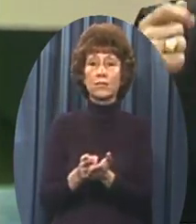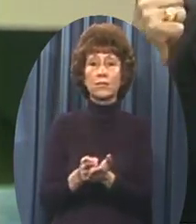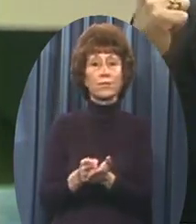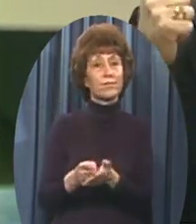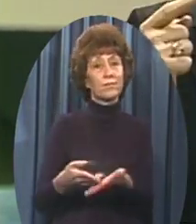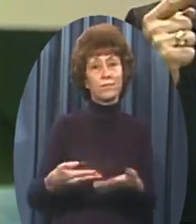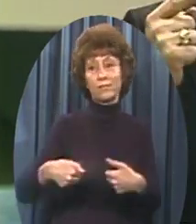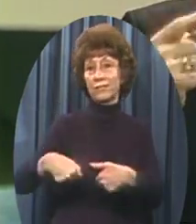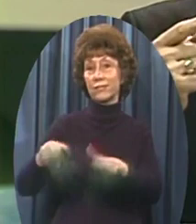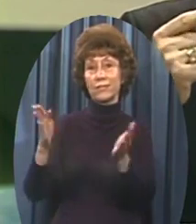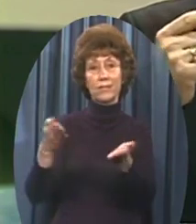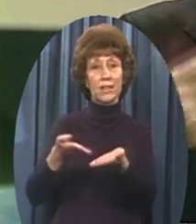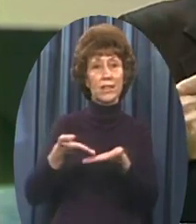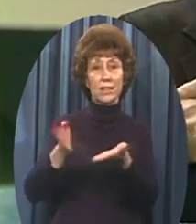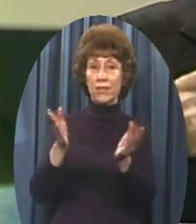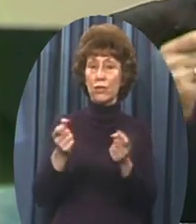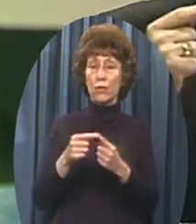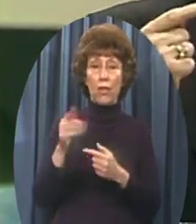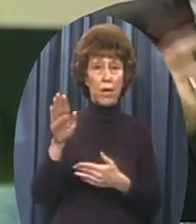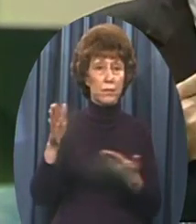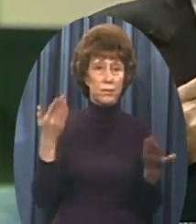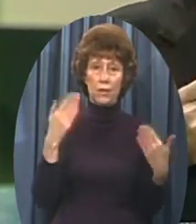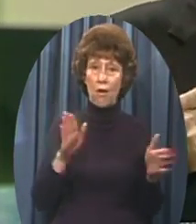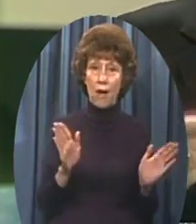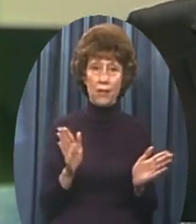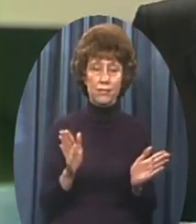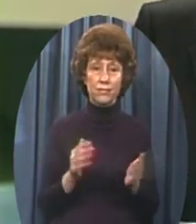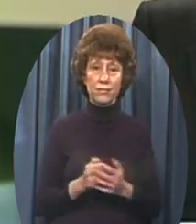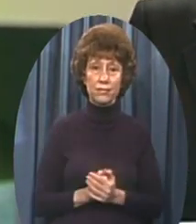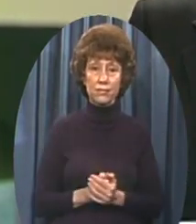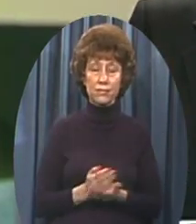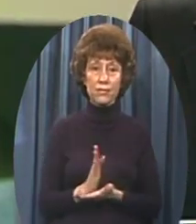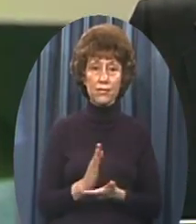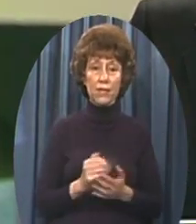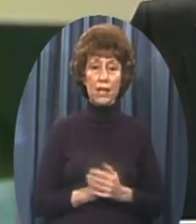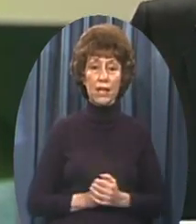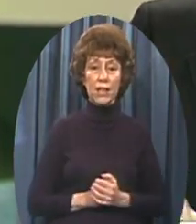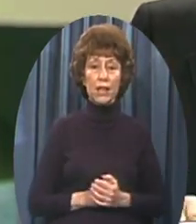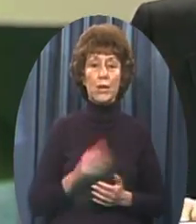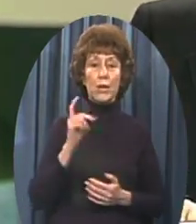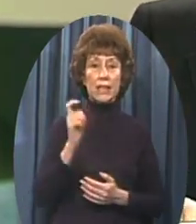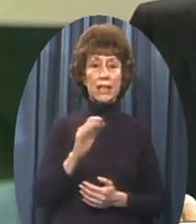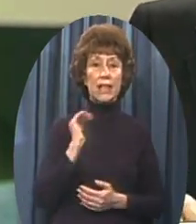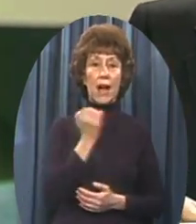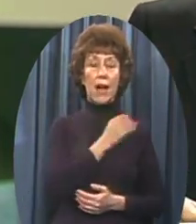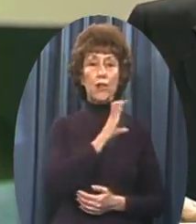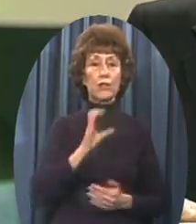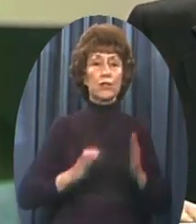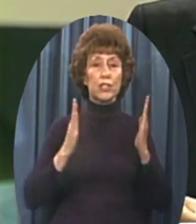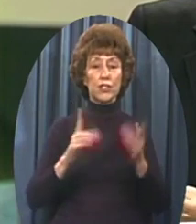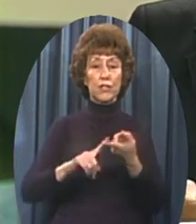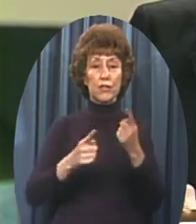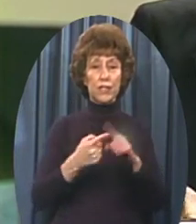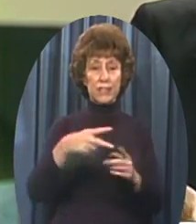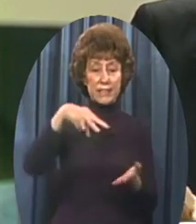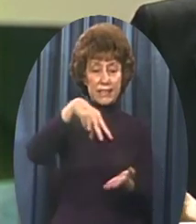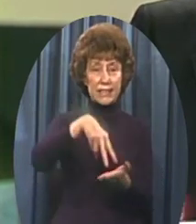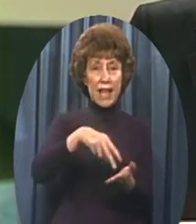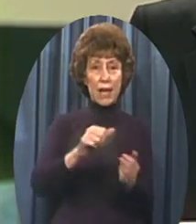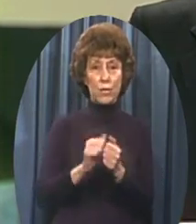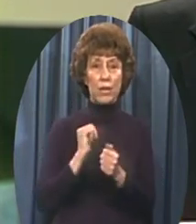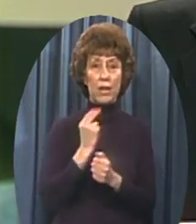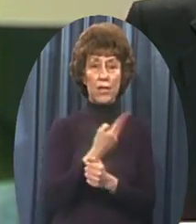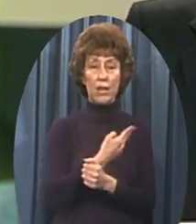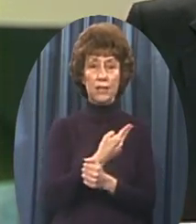never before, my Christian friends to stand with me, praying for me. And we've been because I've been working so hard out there